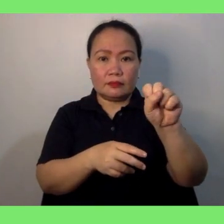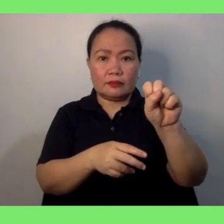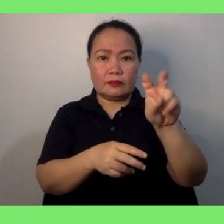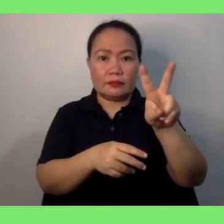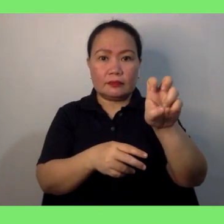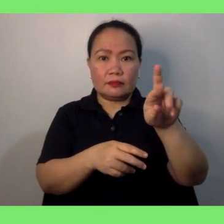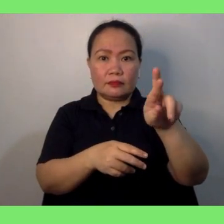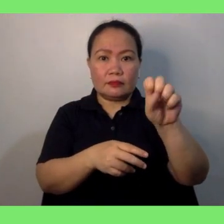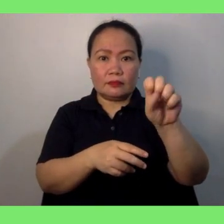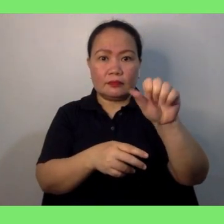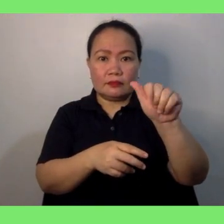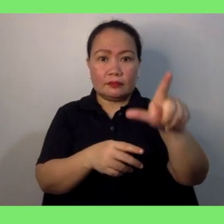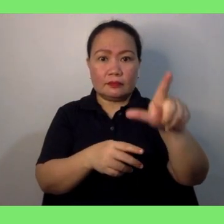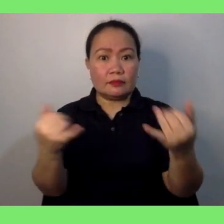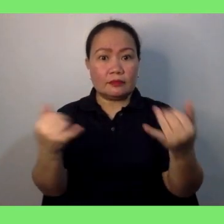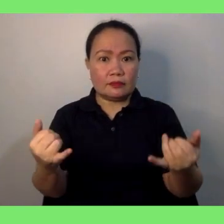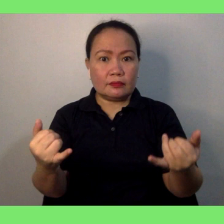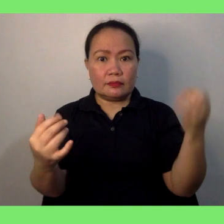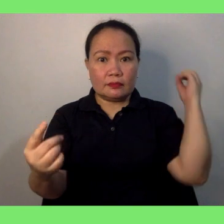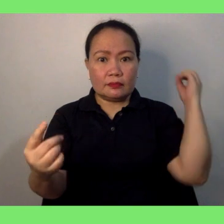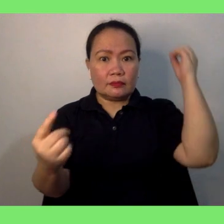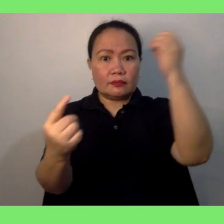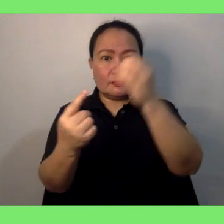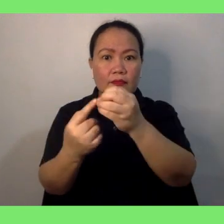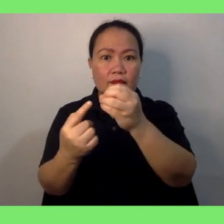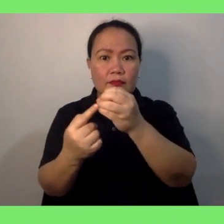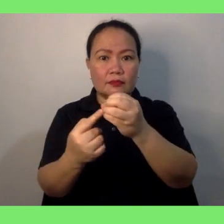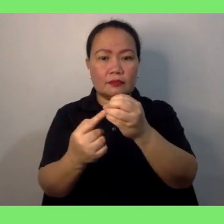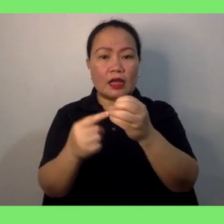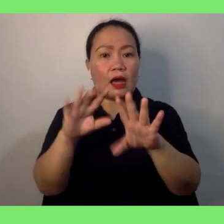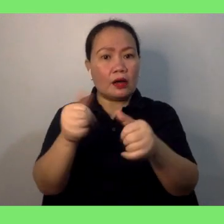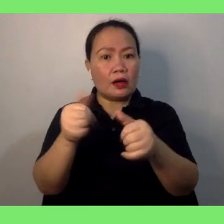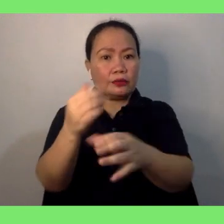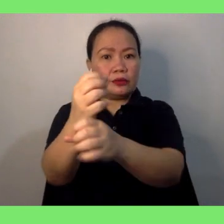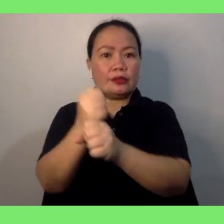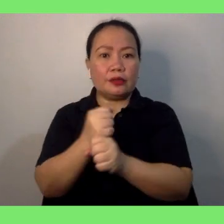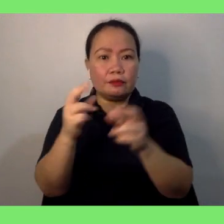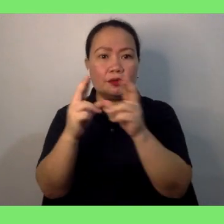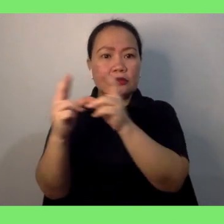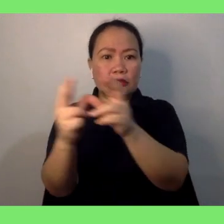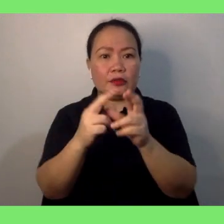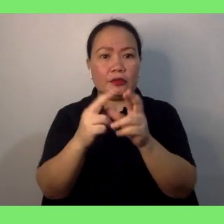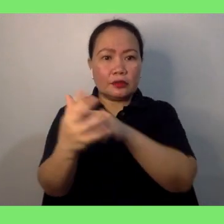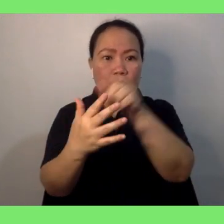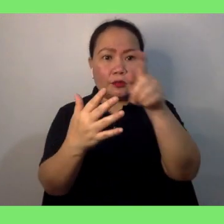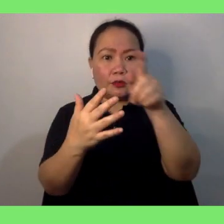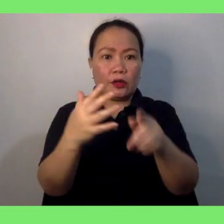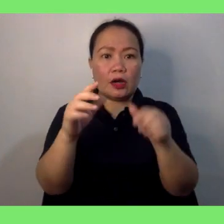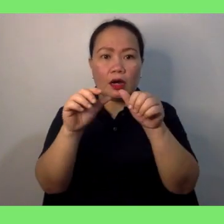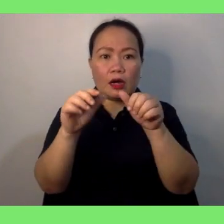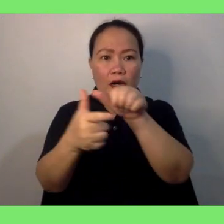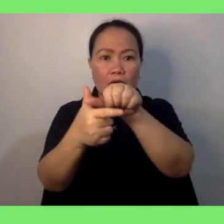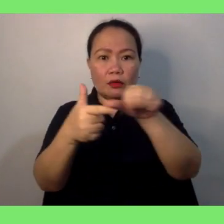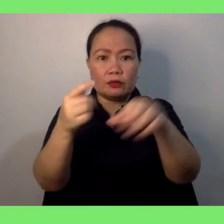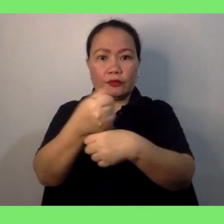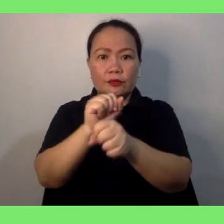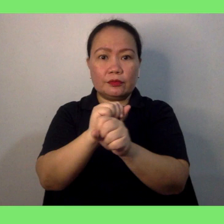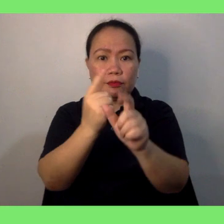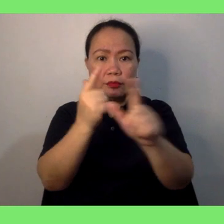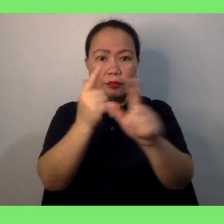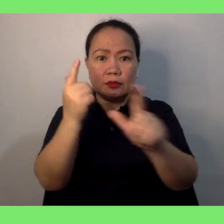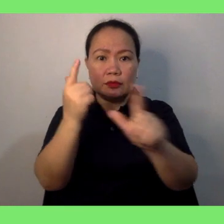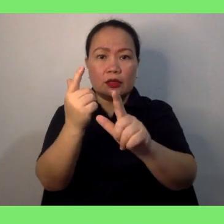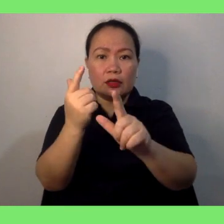to derive the relationships among angles formed by parallel lines cut by a transversal using the